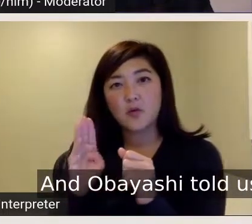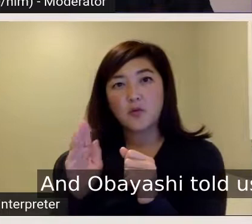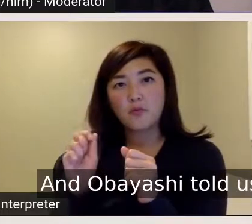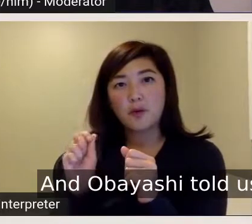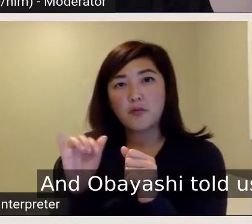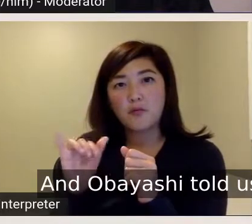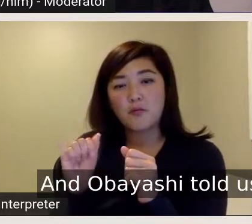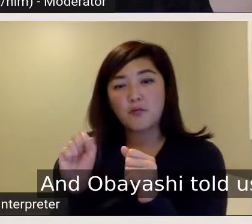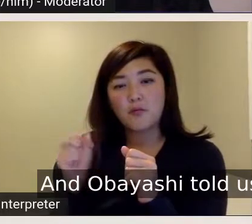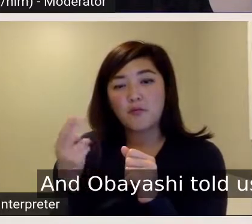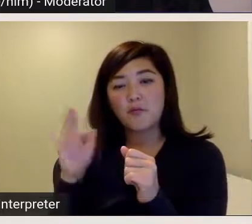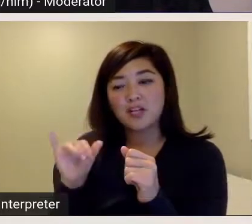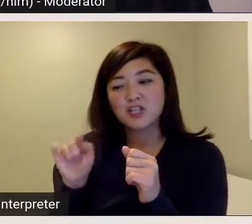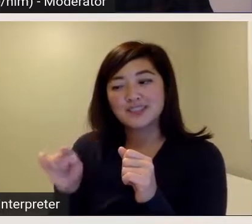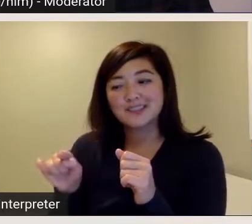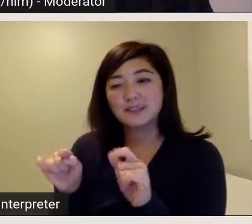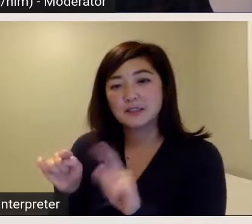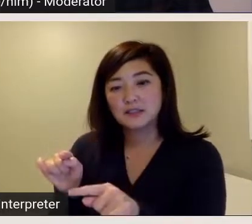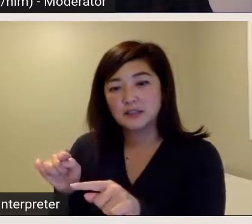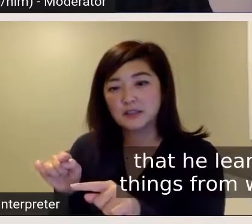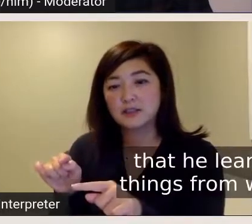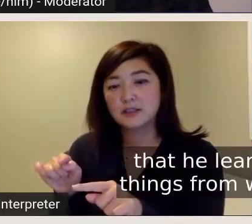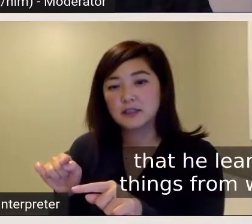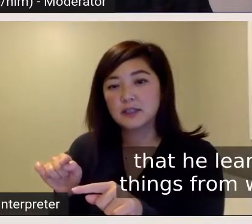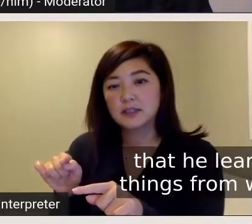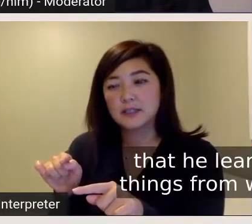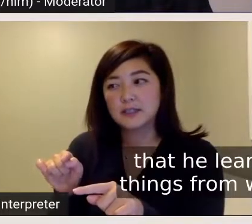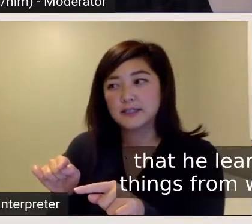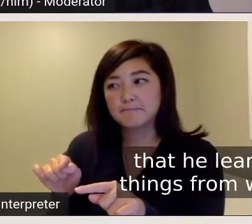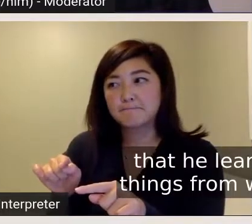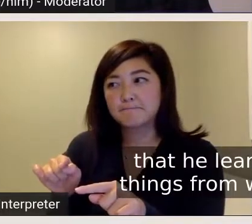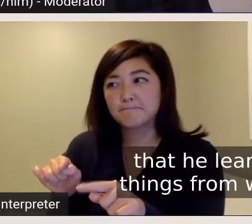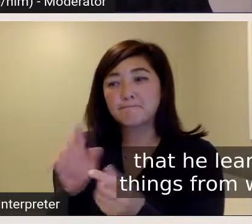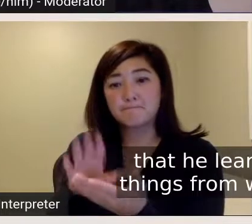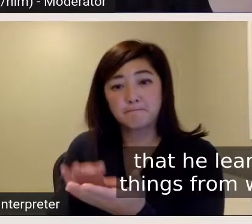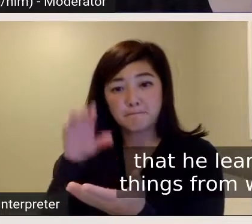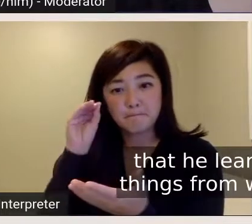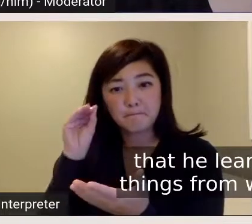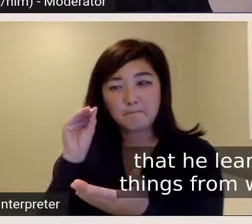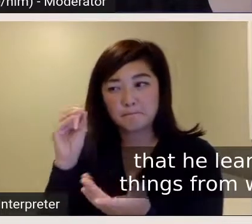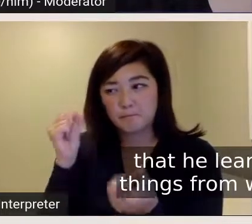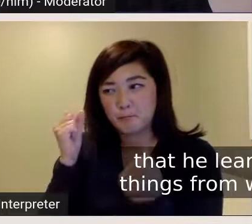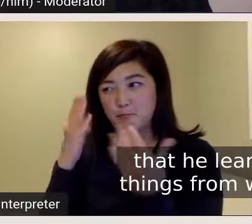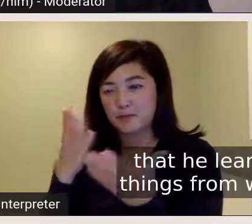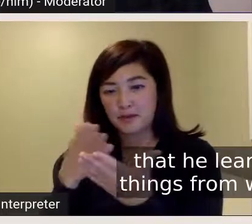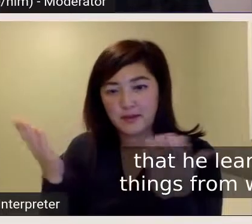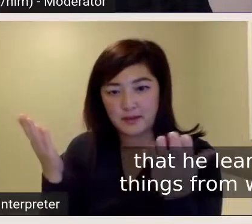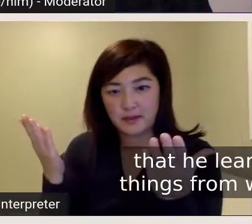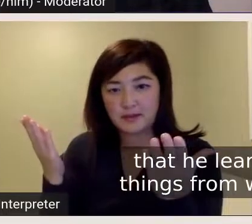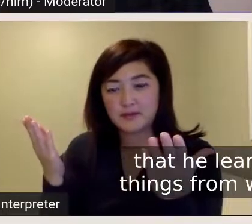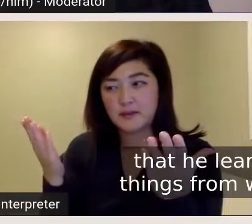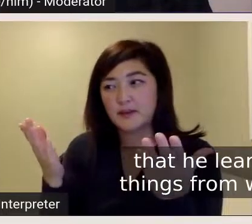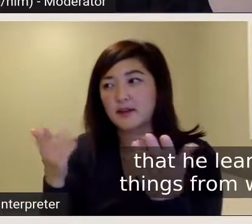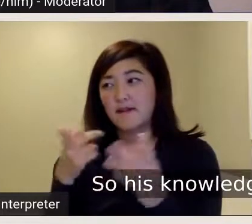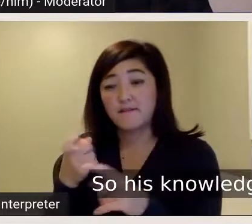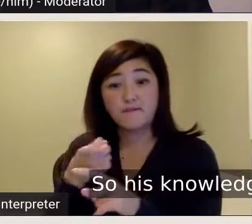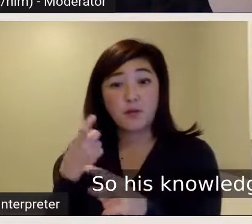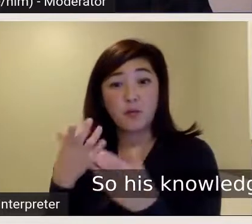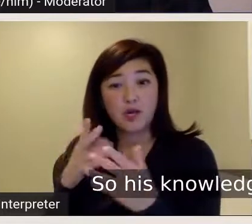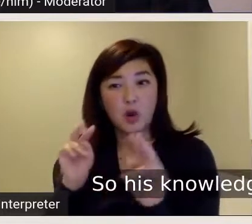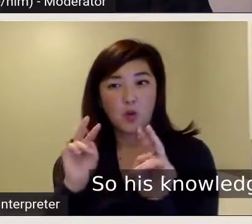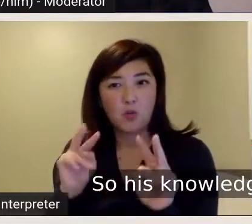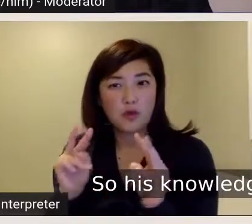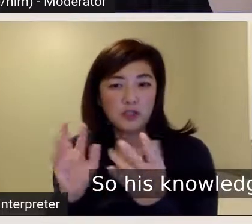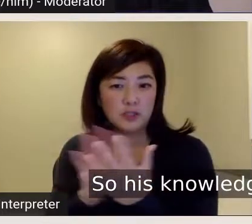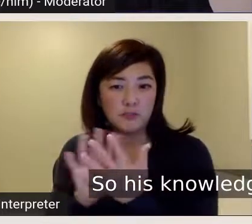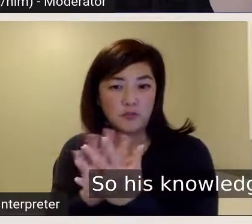Obayashi, told us in various interviews that he learned so many things from watching films.